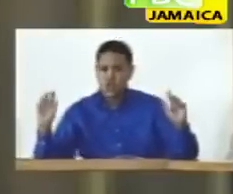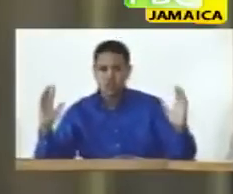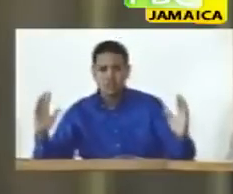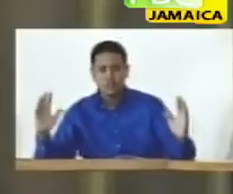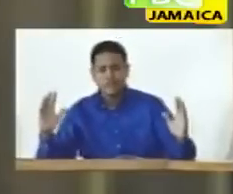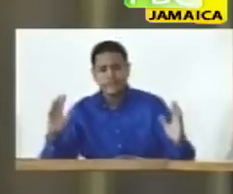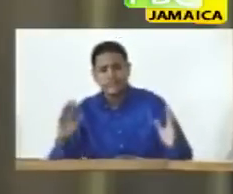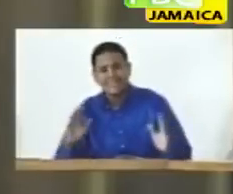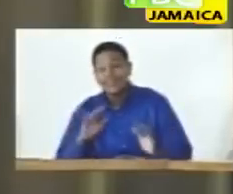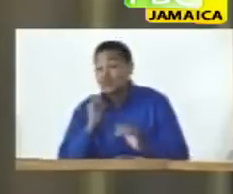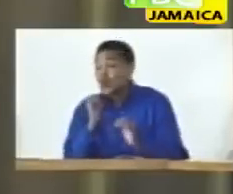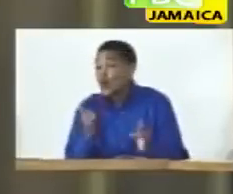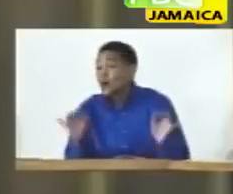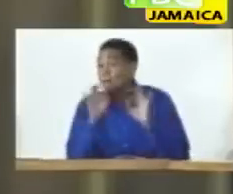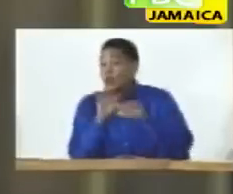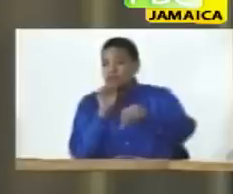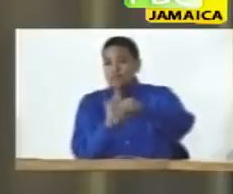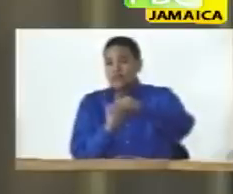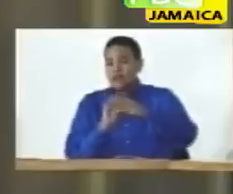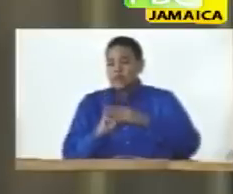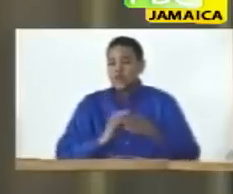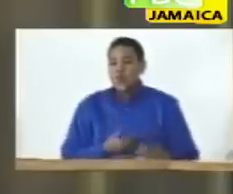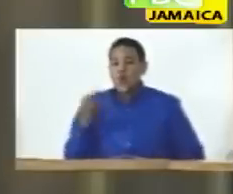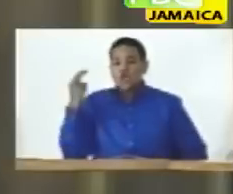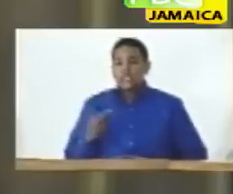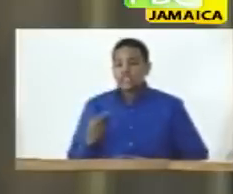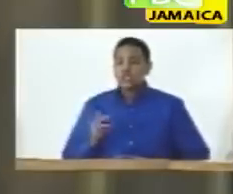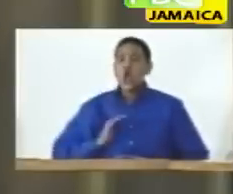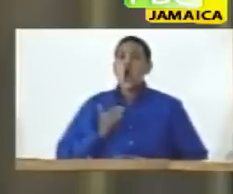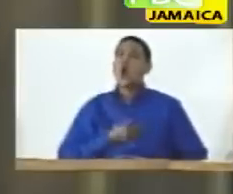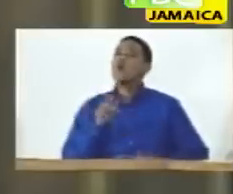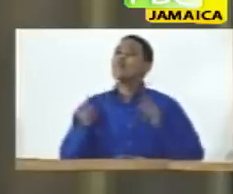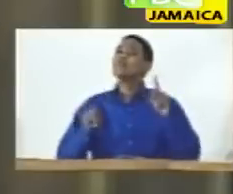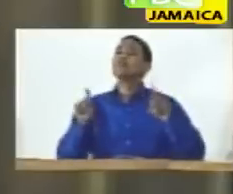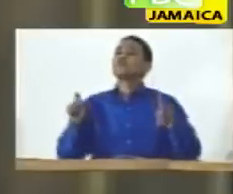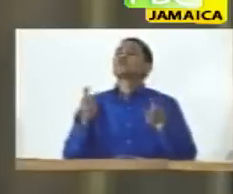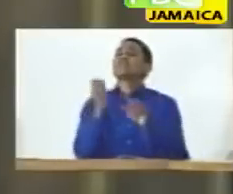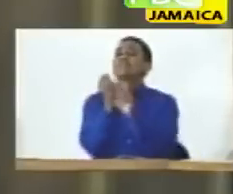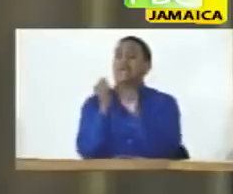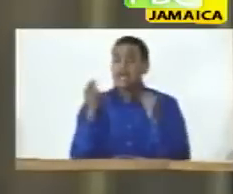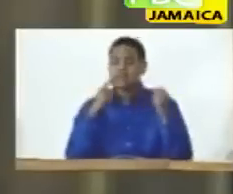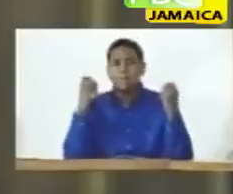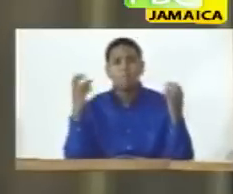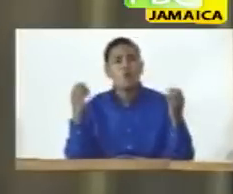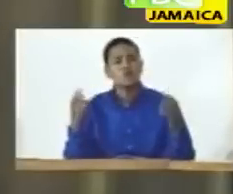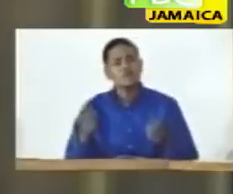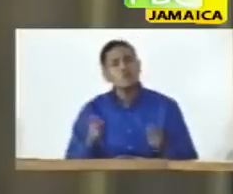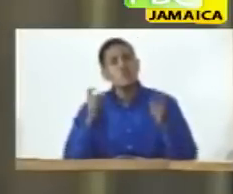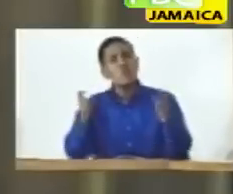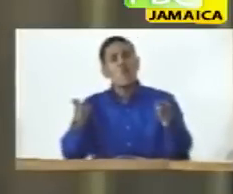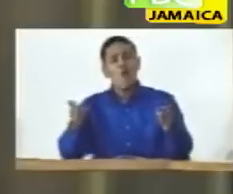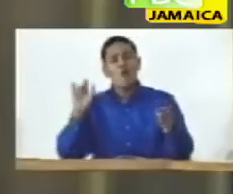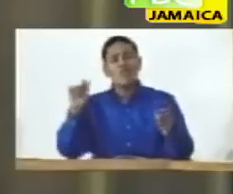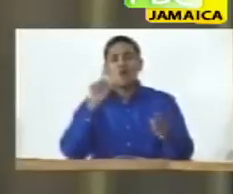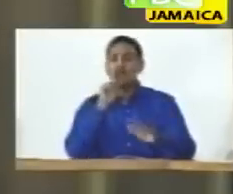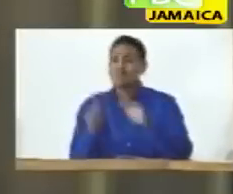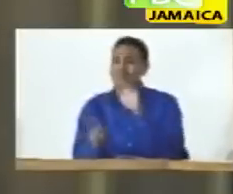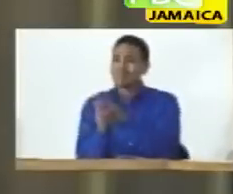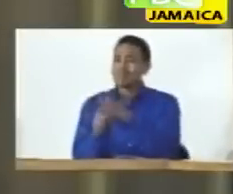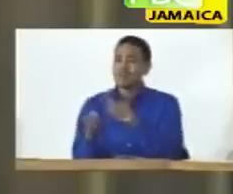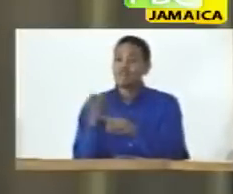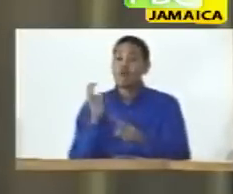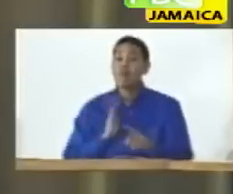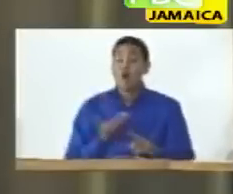point in our history. Our people are deserving of the bountiful reward that will come from our